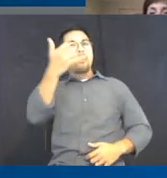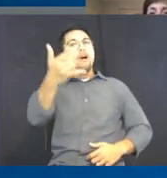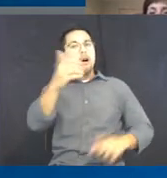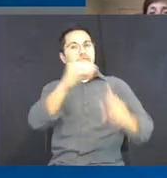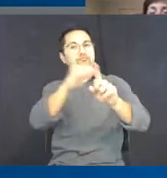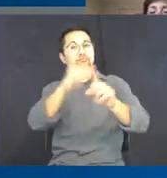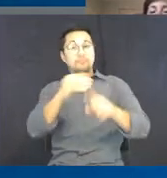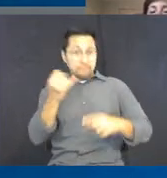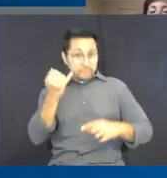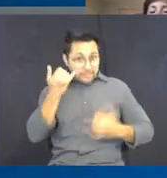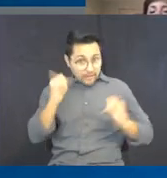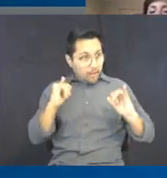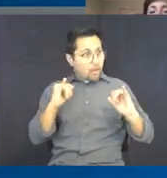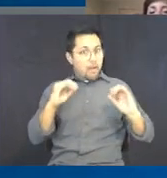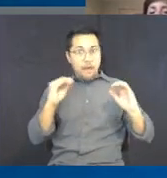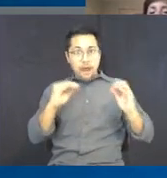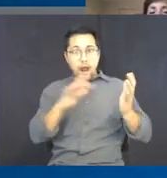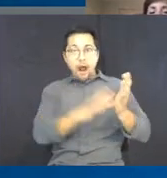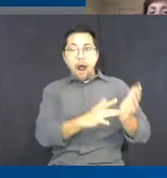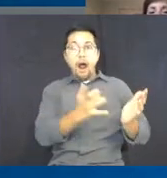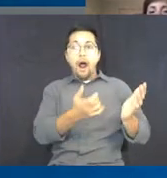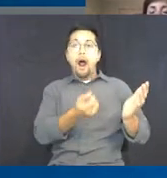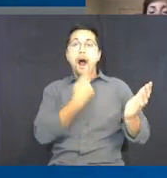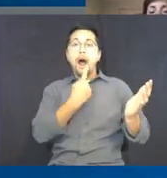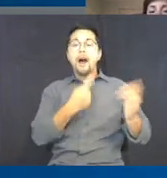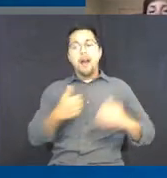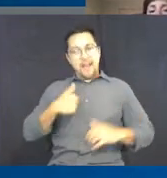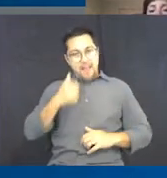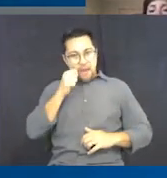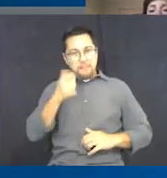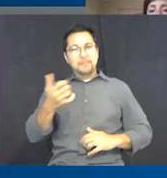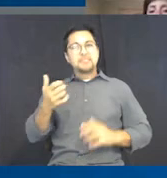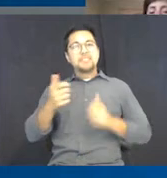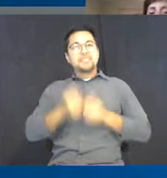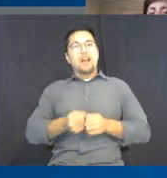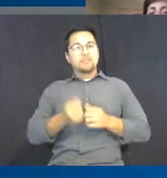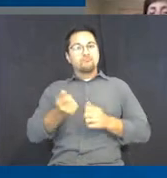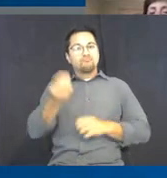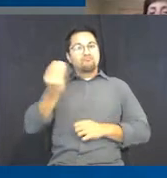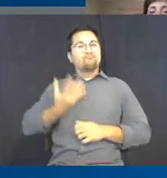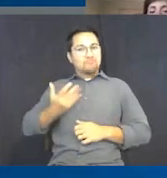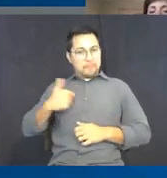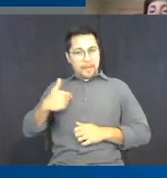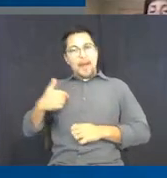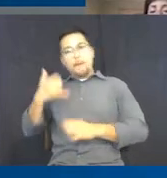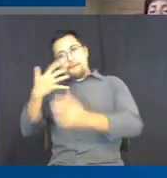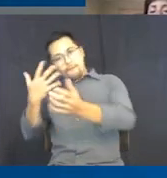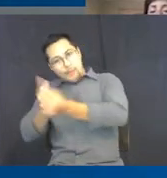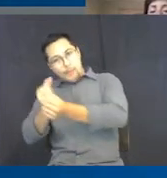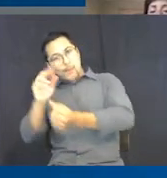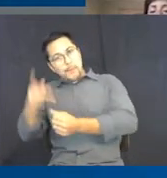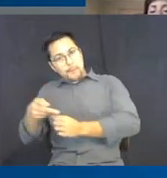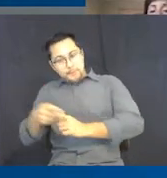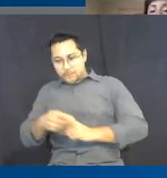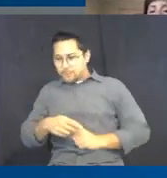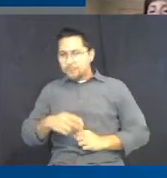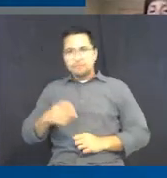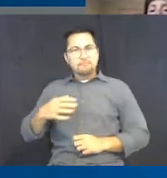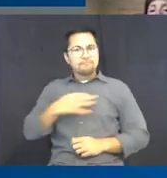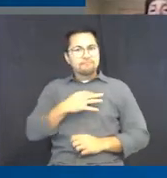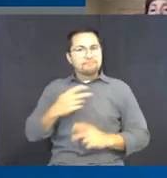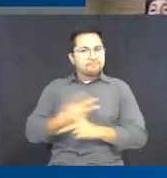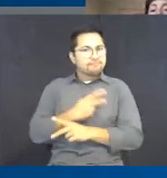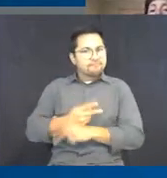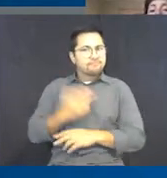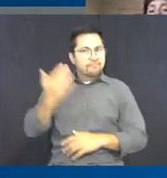4 alarms, reminding someone to take their medicine. Another thing that we sometimes will